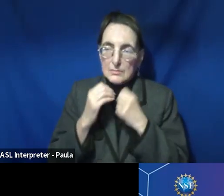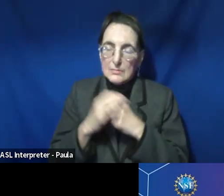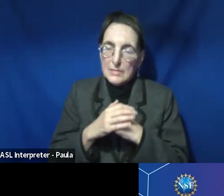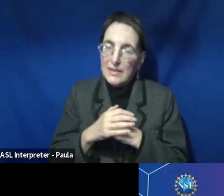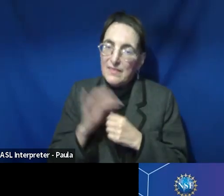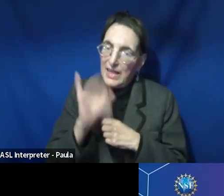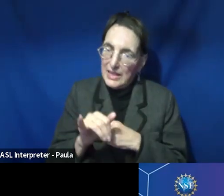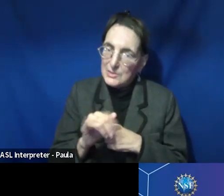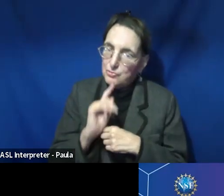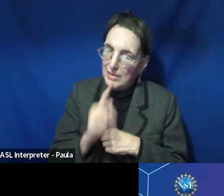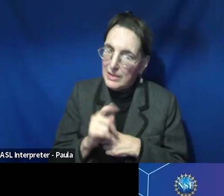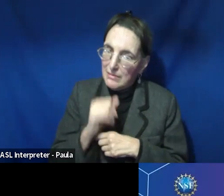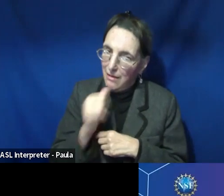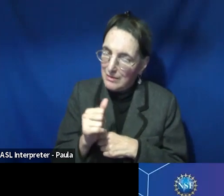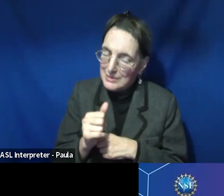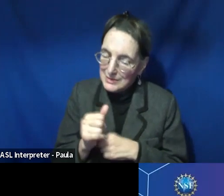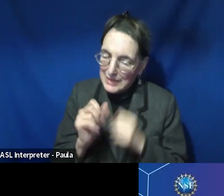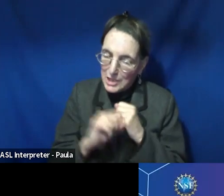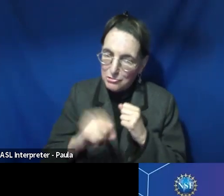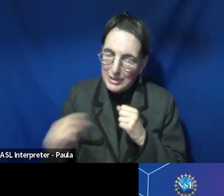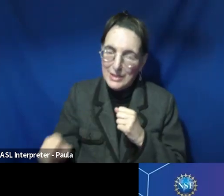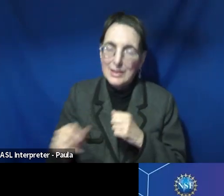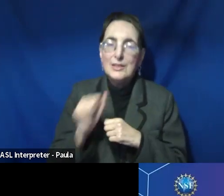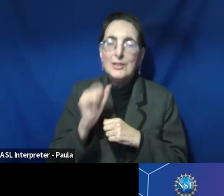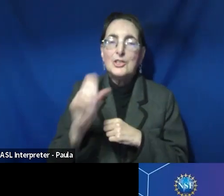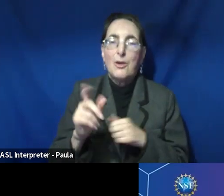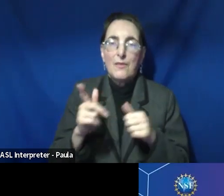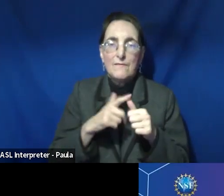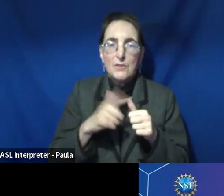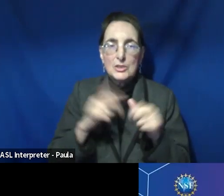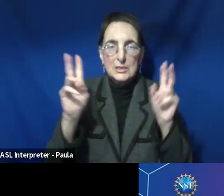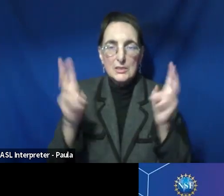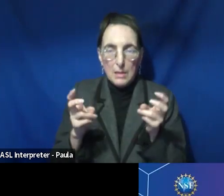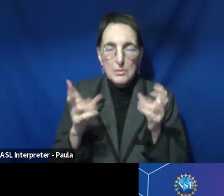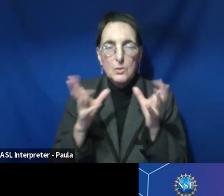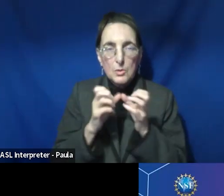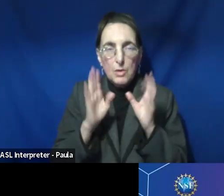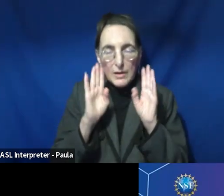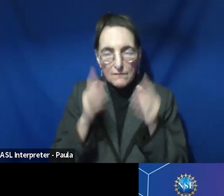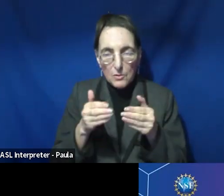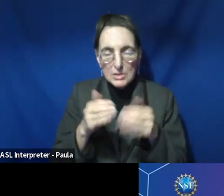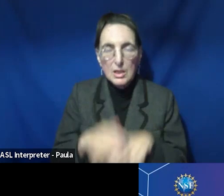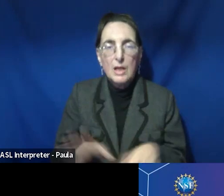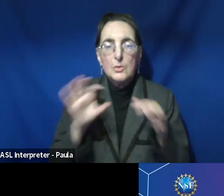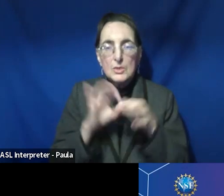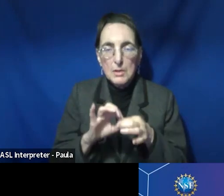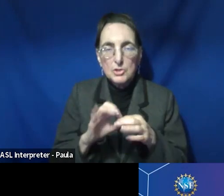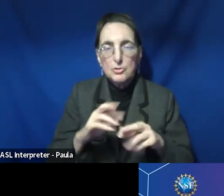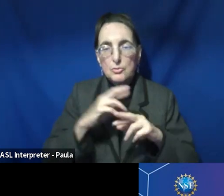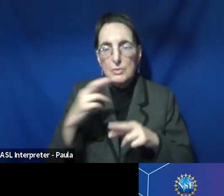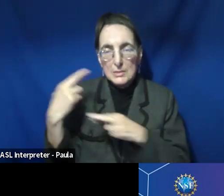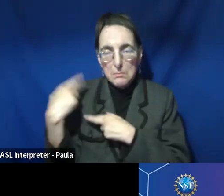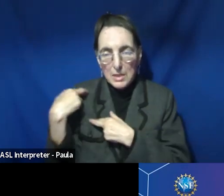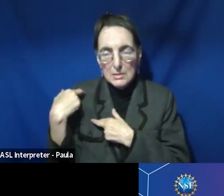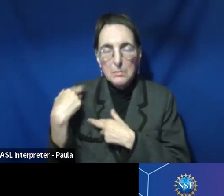So the first topics that we want to cover were with respect to responsible and ethical